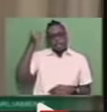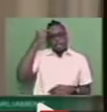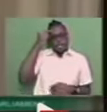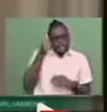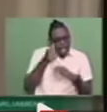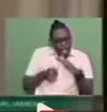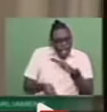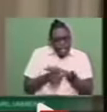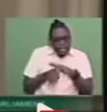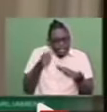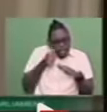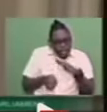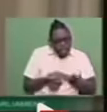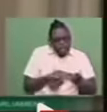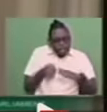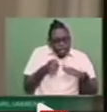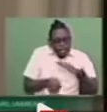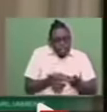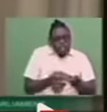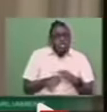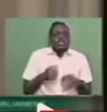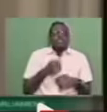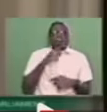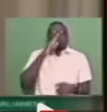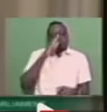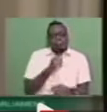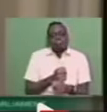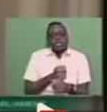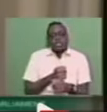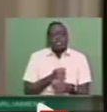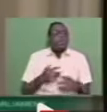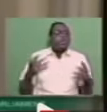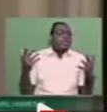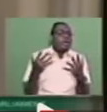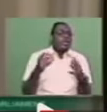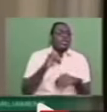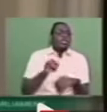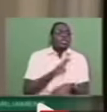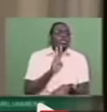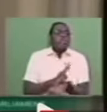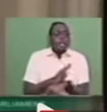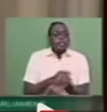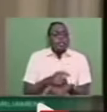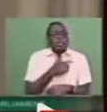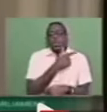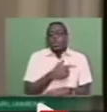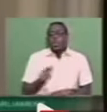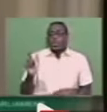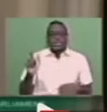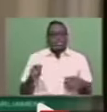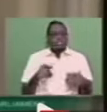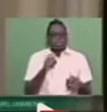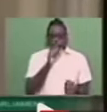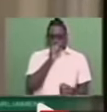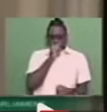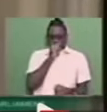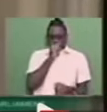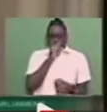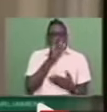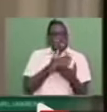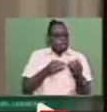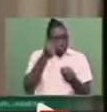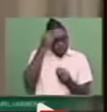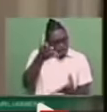relating to employment. Some comes out, some doesn't come. So let's look at what we have. We have